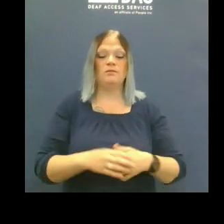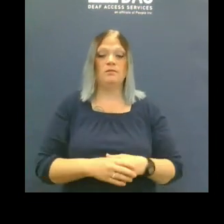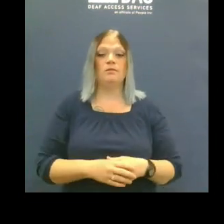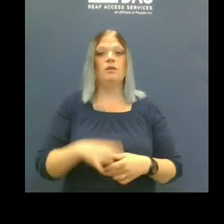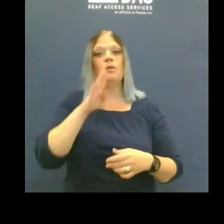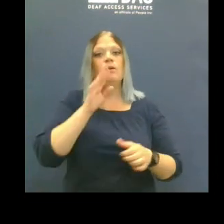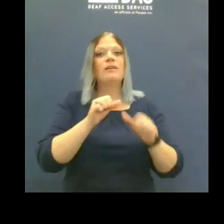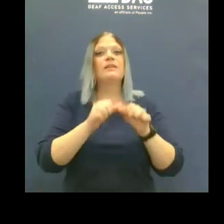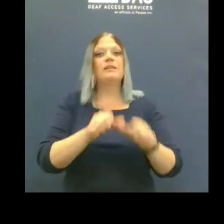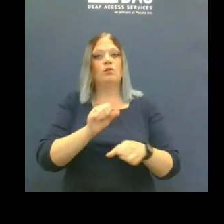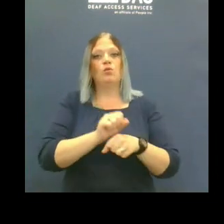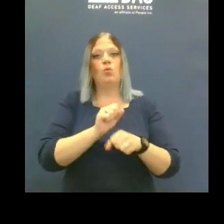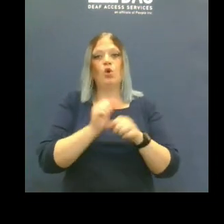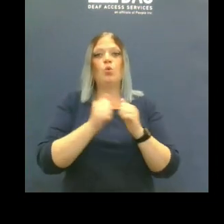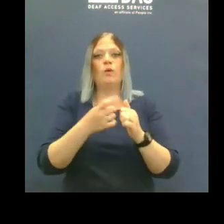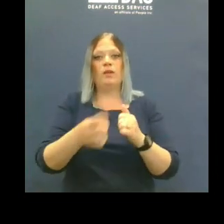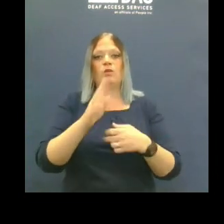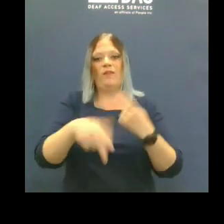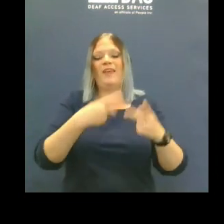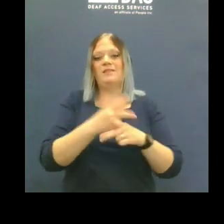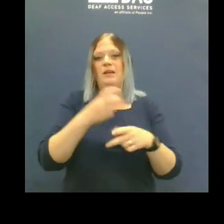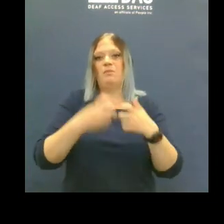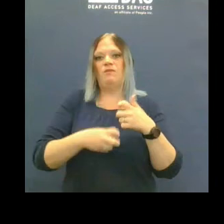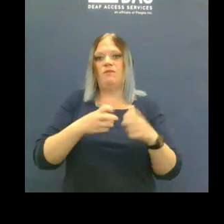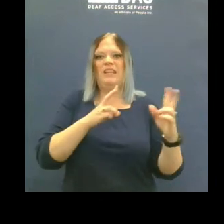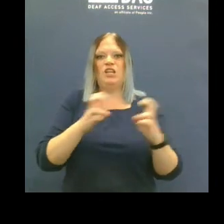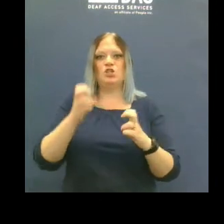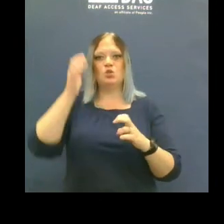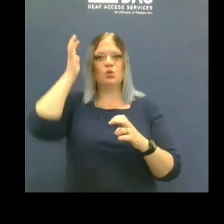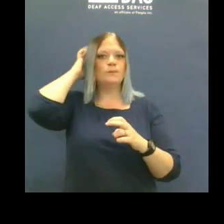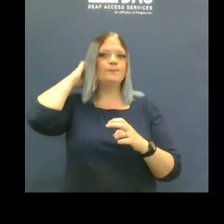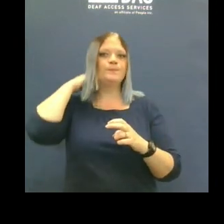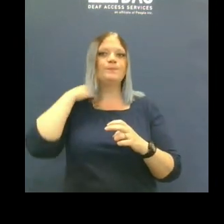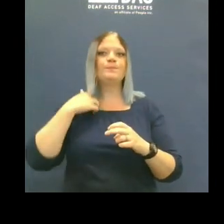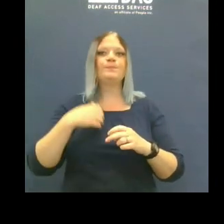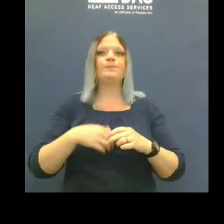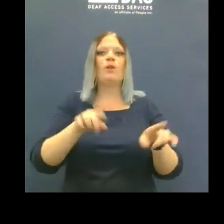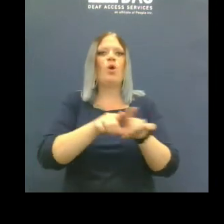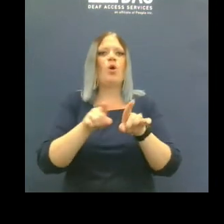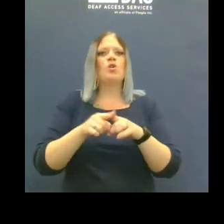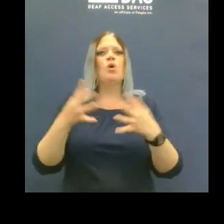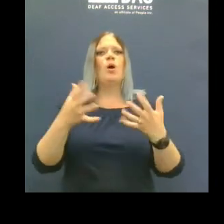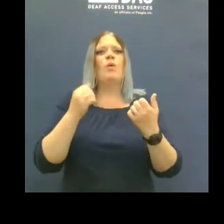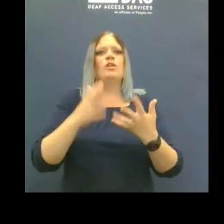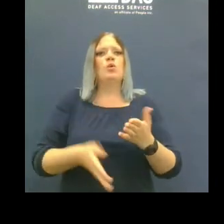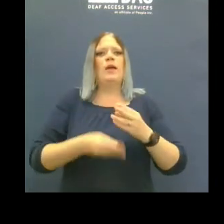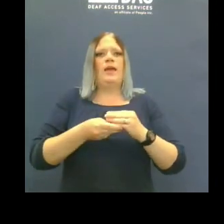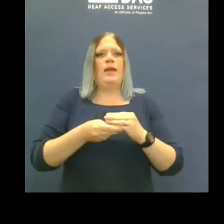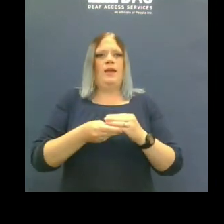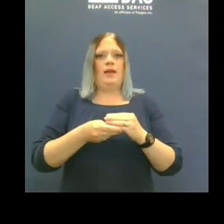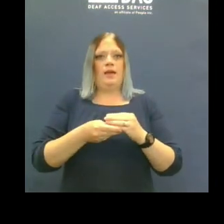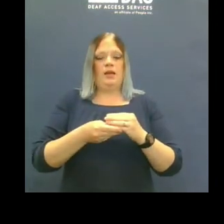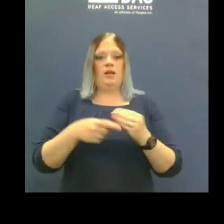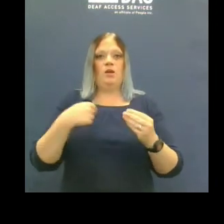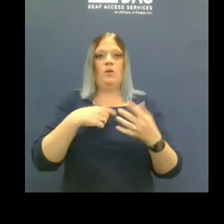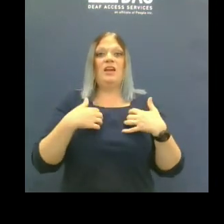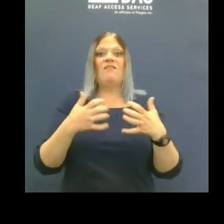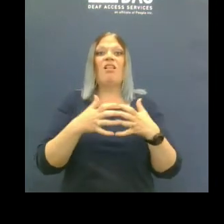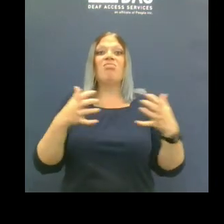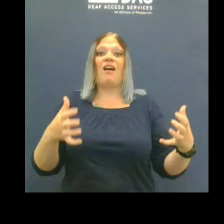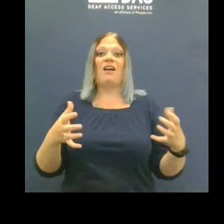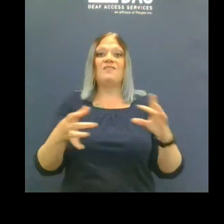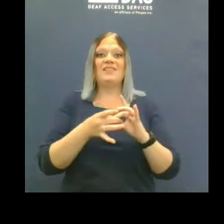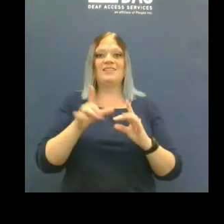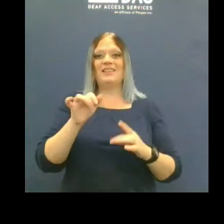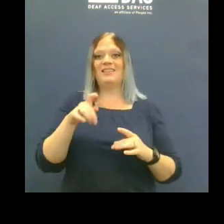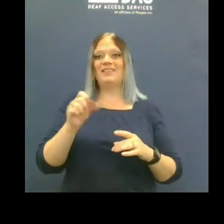continue to work with you on those type of issues. Thanks, Dan. If I just also may add that we have a lot of these links available